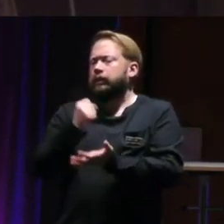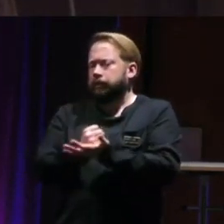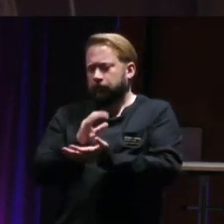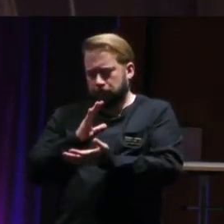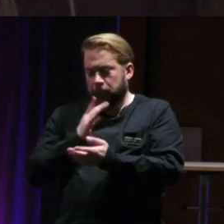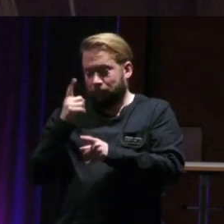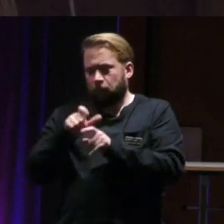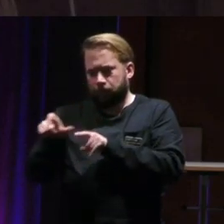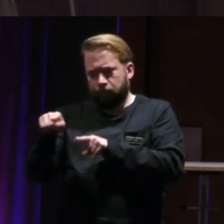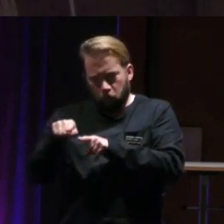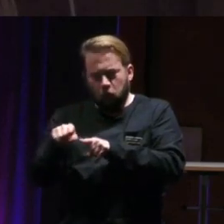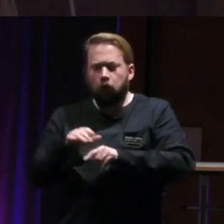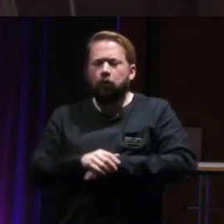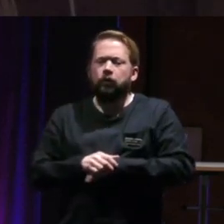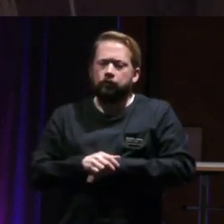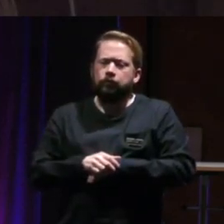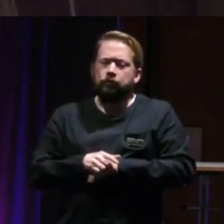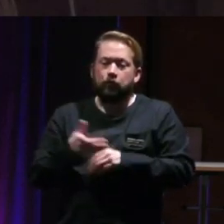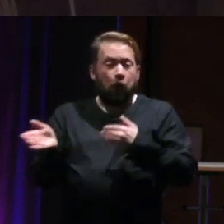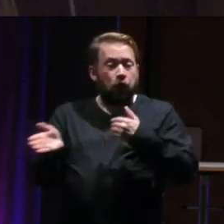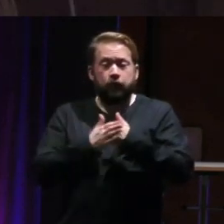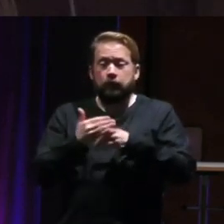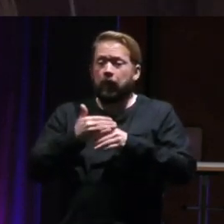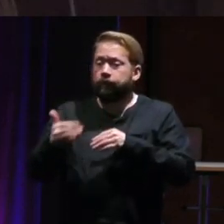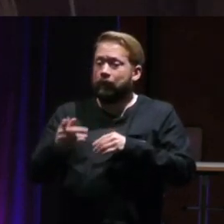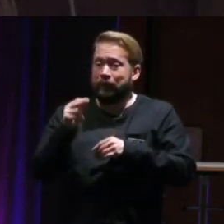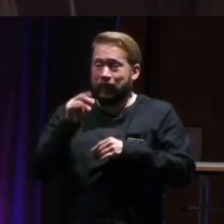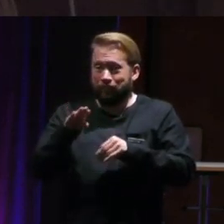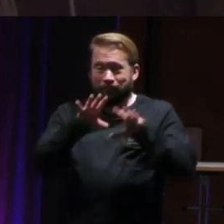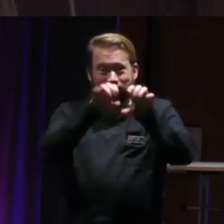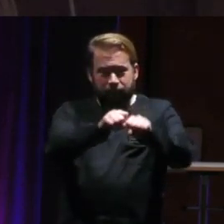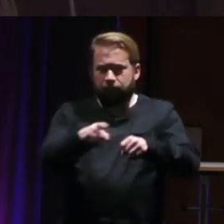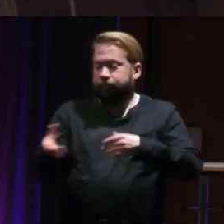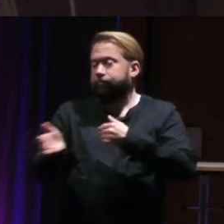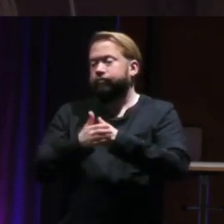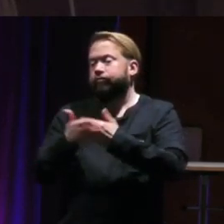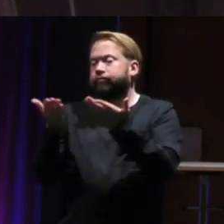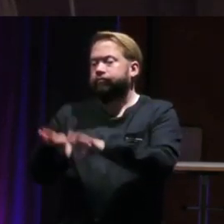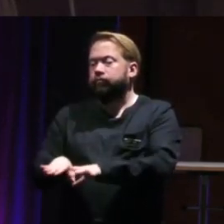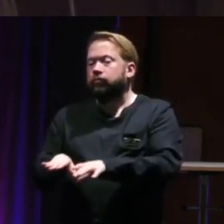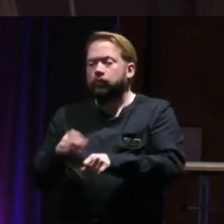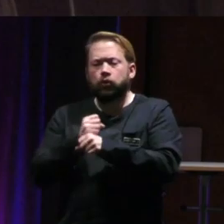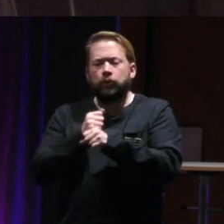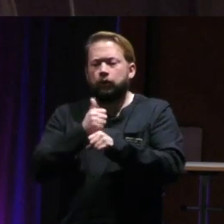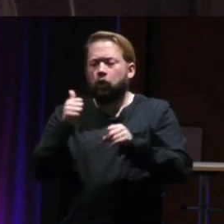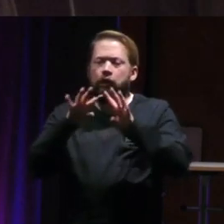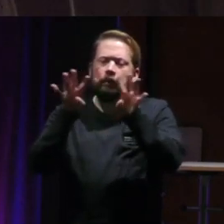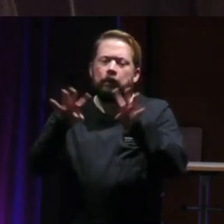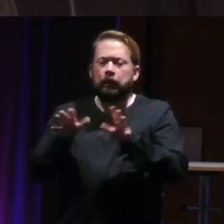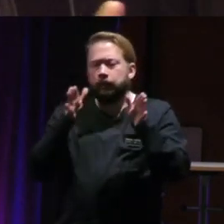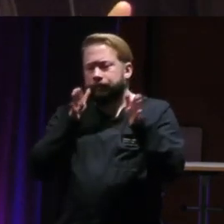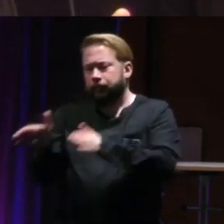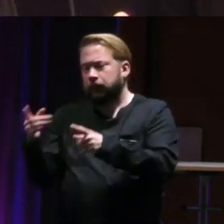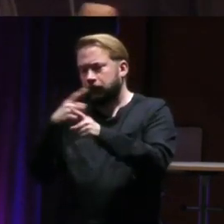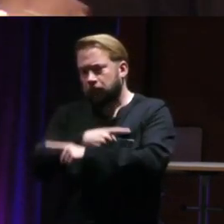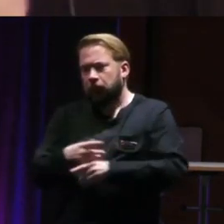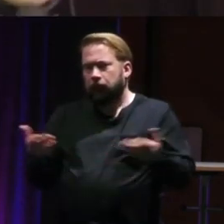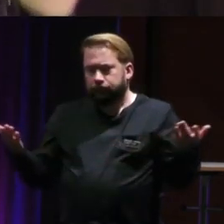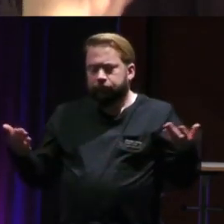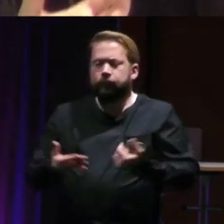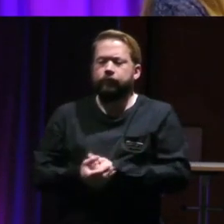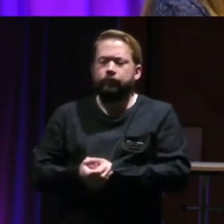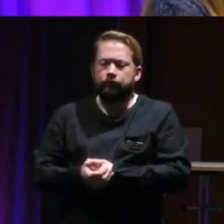was shut it down after the Crimea annexation and now working only on the network. Can you describe, because